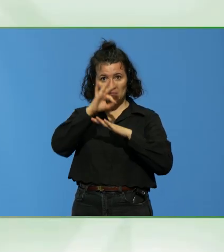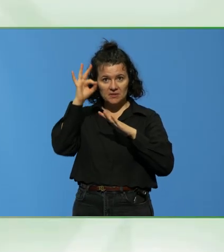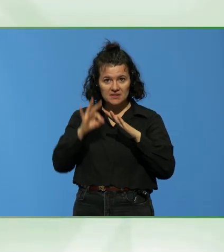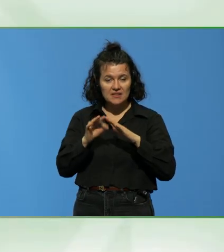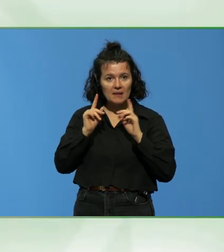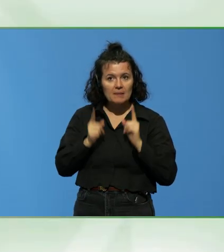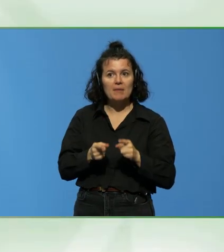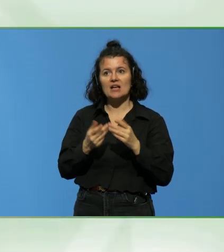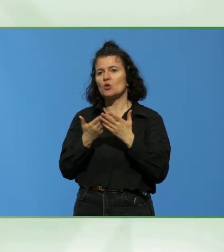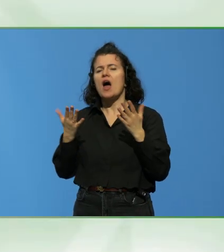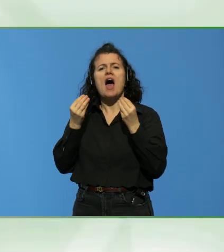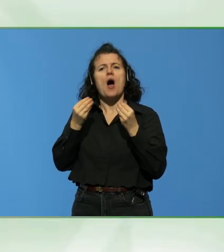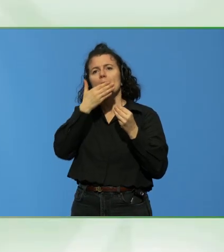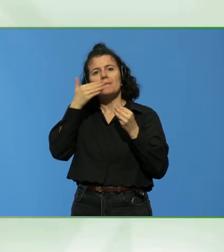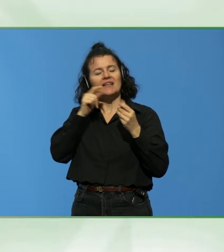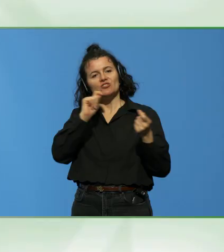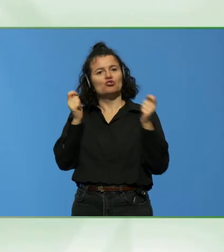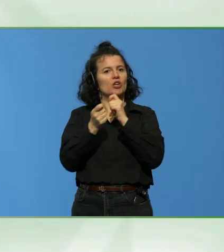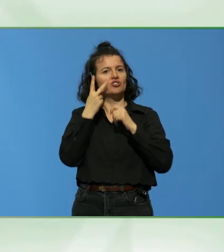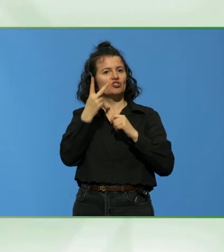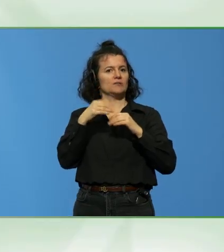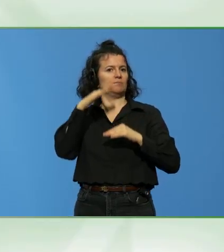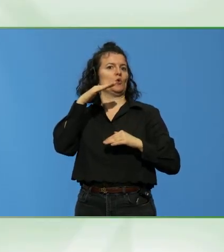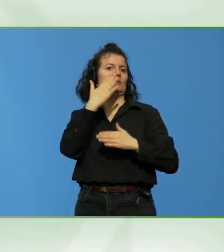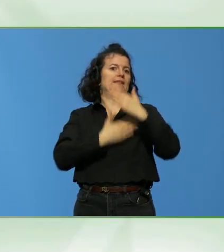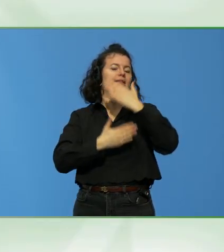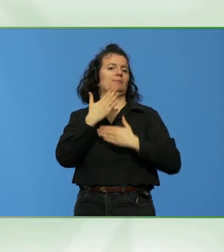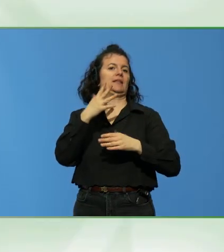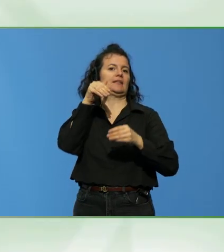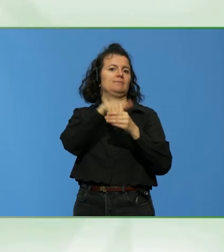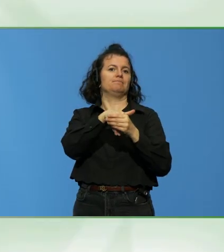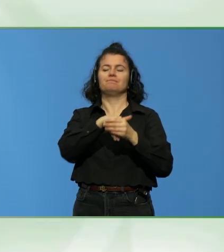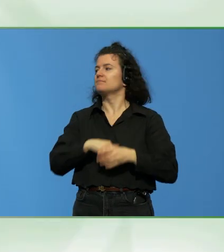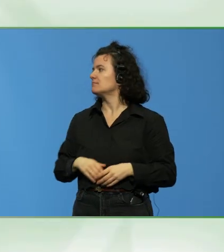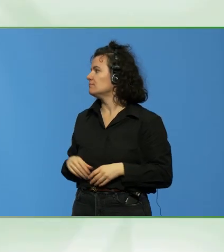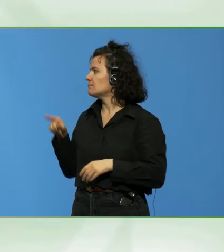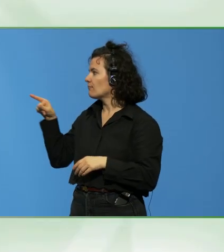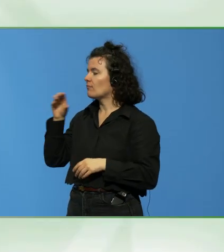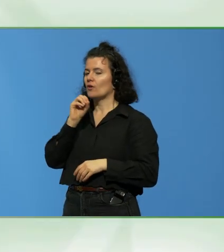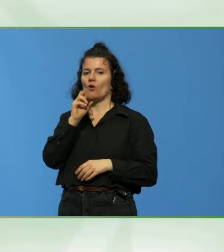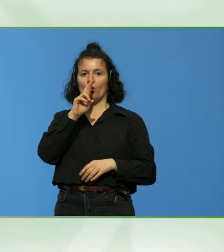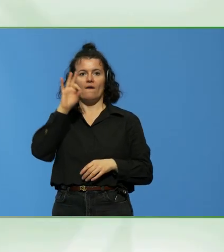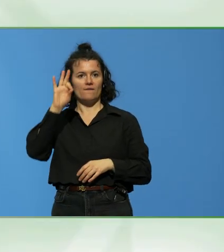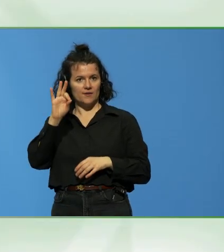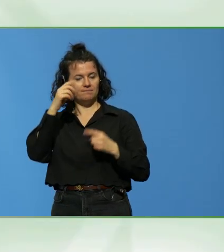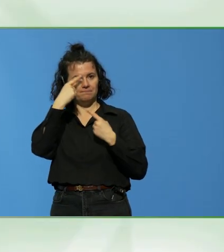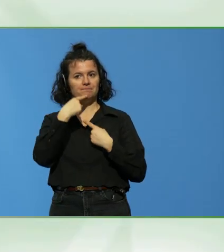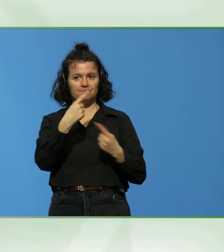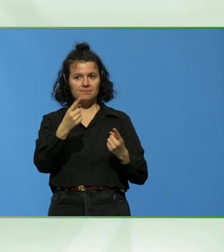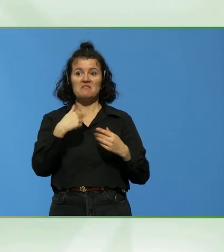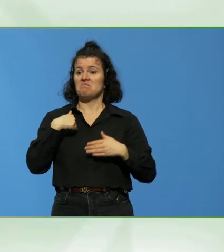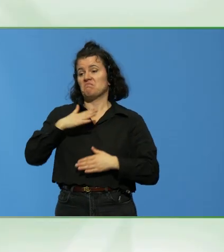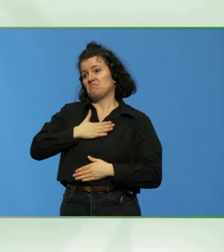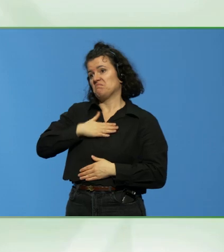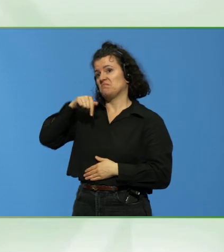I think, Robert, we haven't heard from you in a while. Go ahead. I can only say it for Austria. We have quotes for